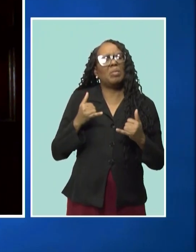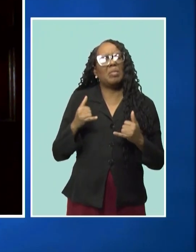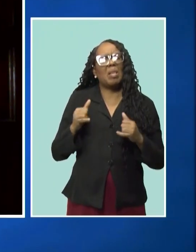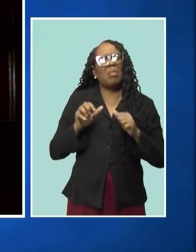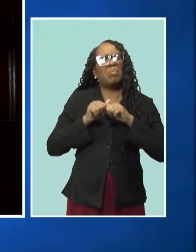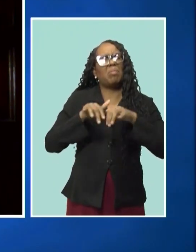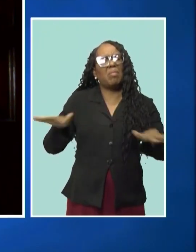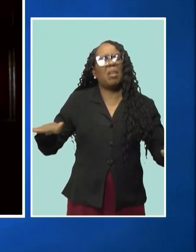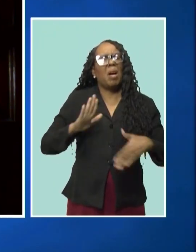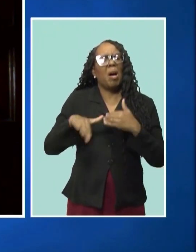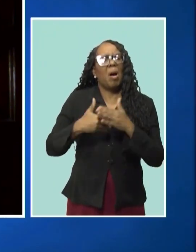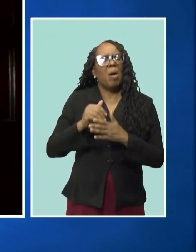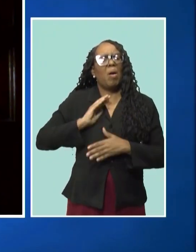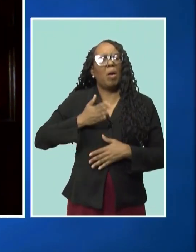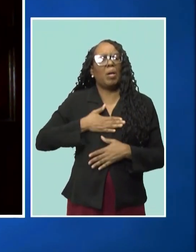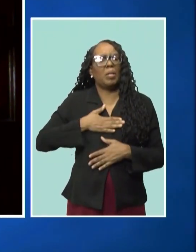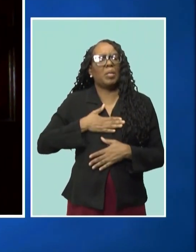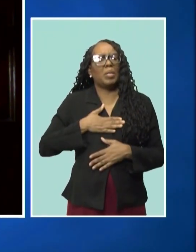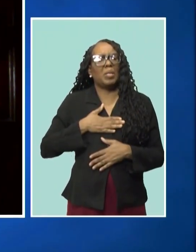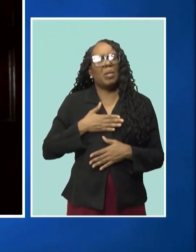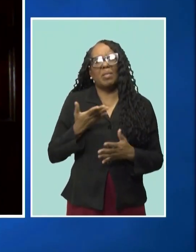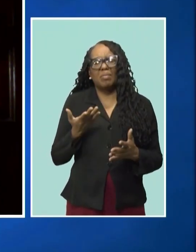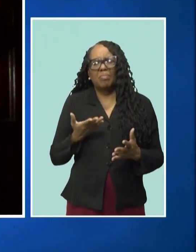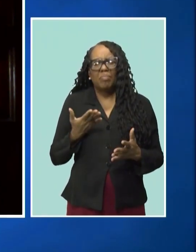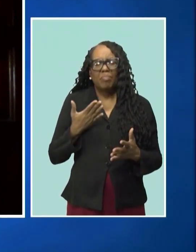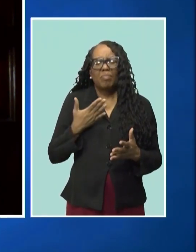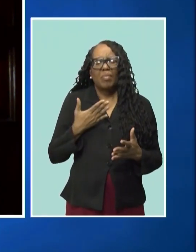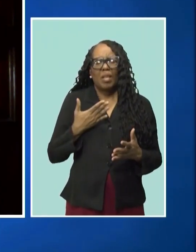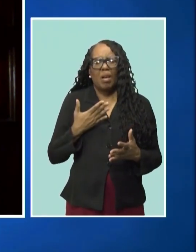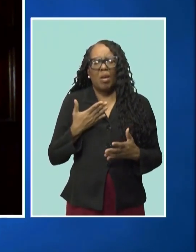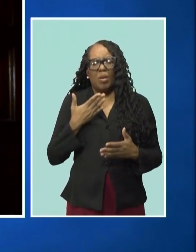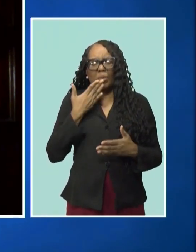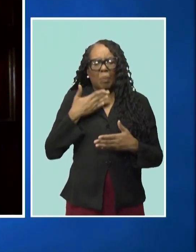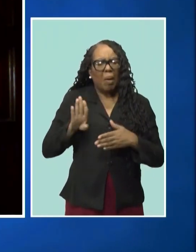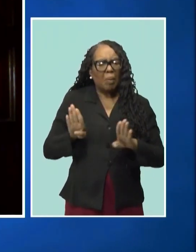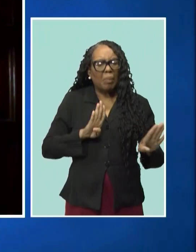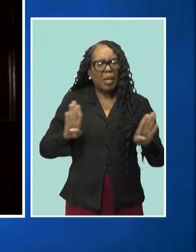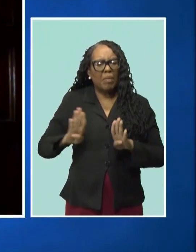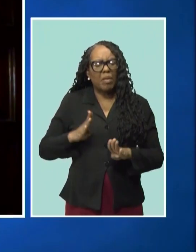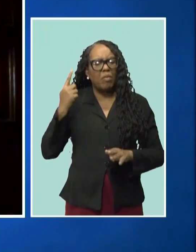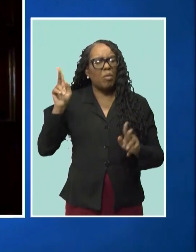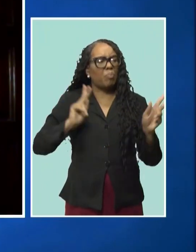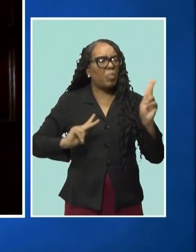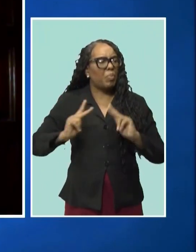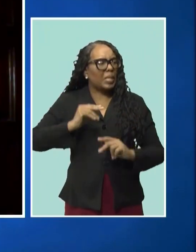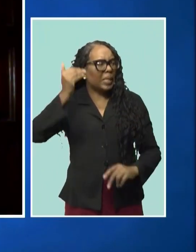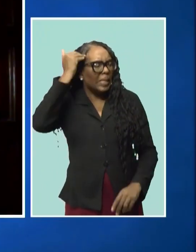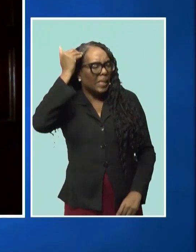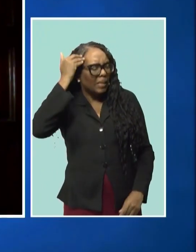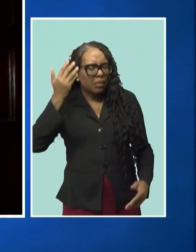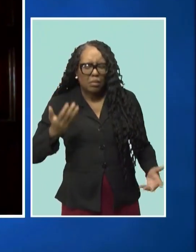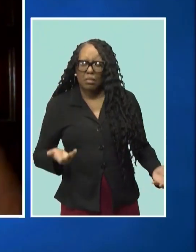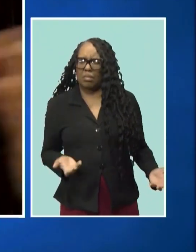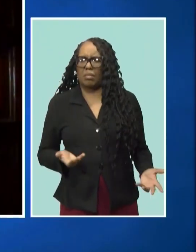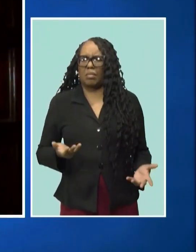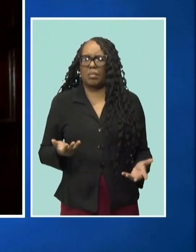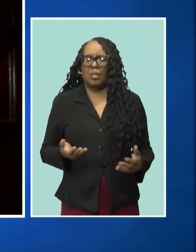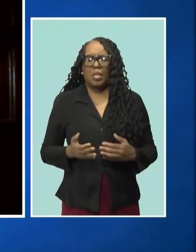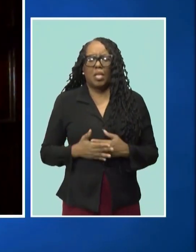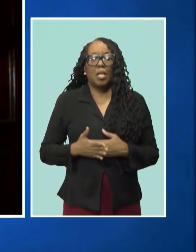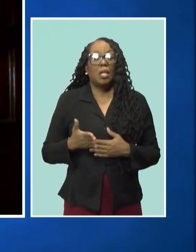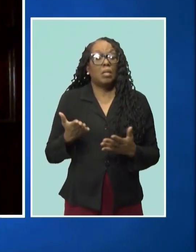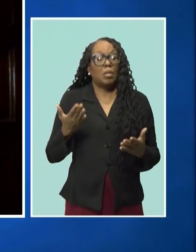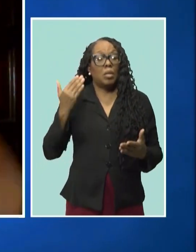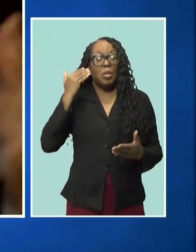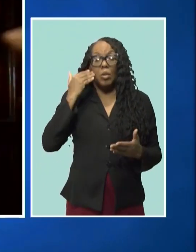not good political marketing. Neither is it strategic communication, particularly in terms of, you